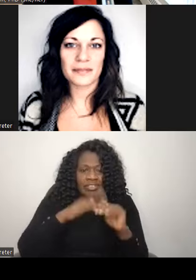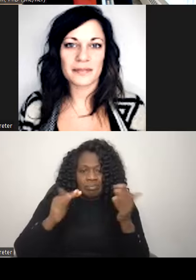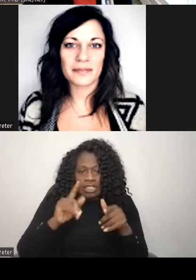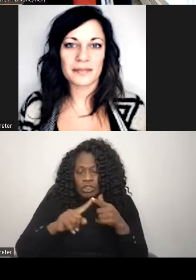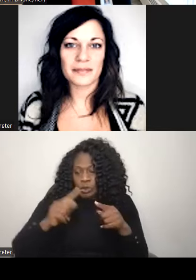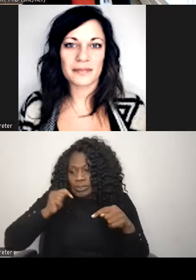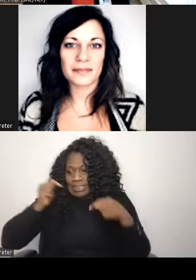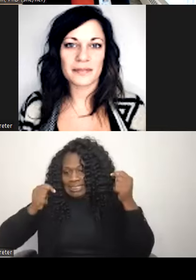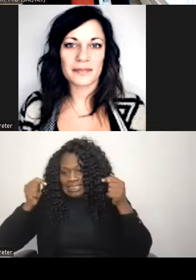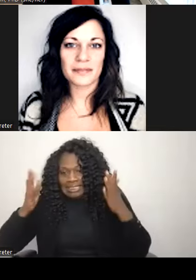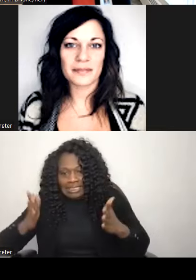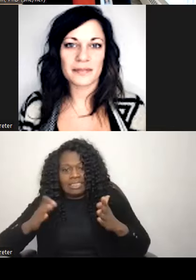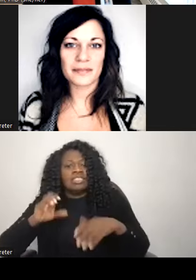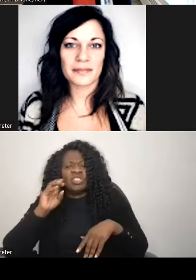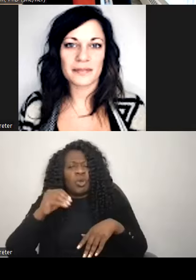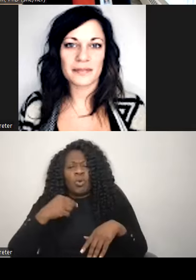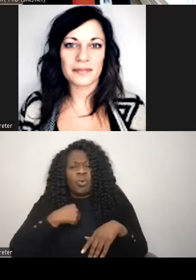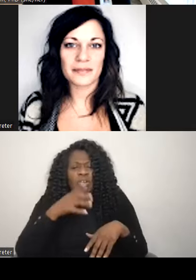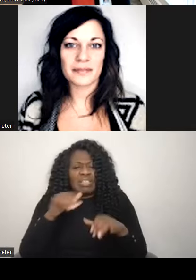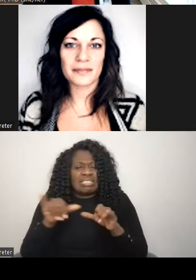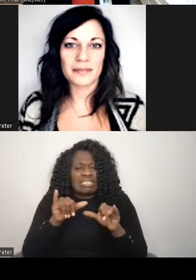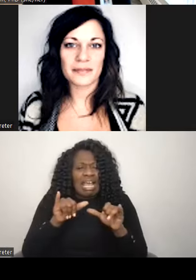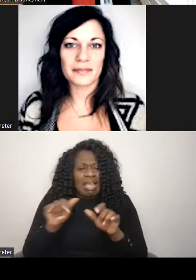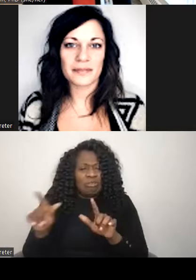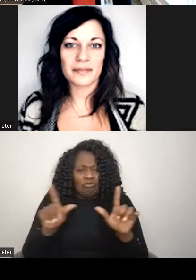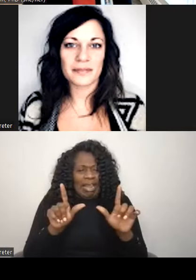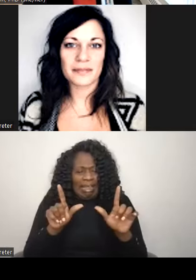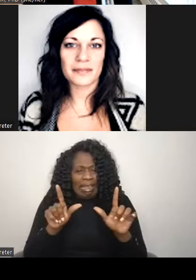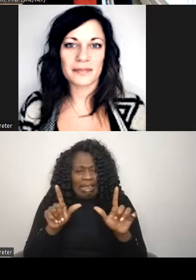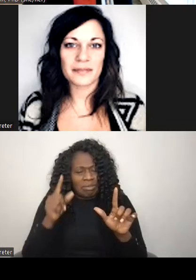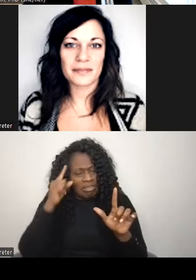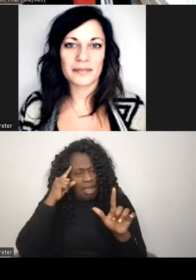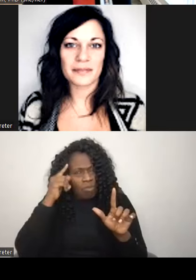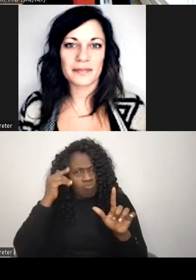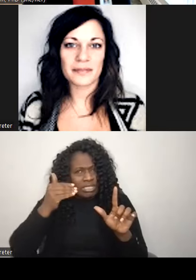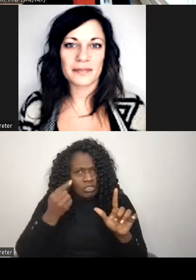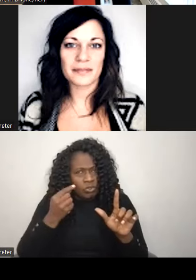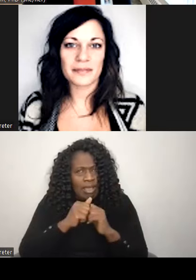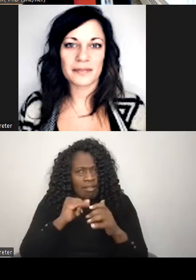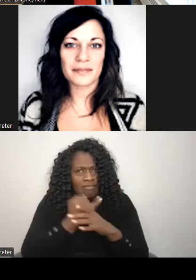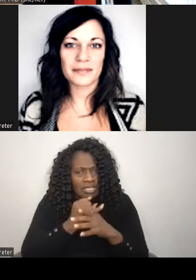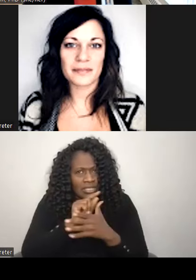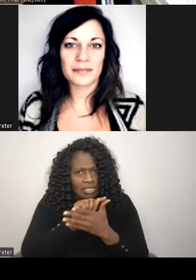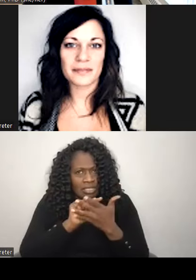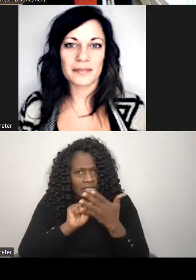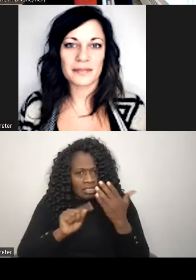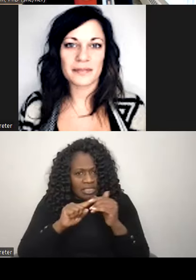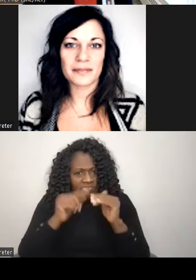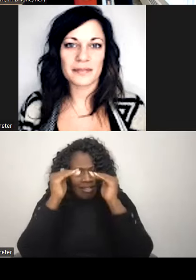with teens, but we're still going to have the same framework and same sort of thought process about how do we intervene at all of these different